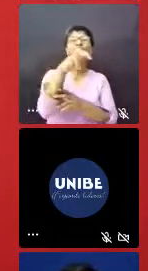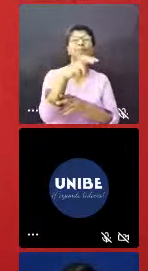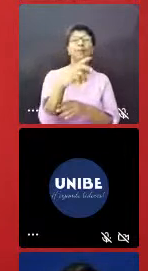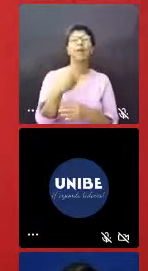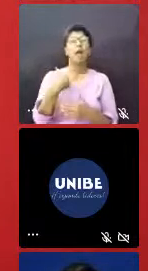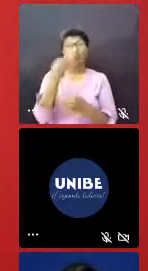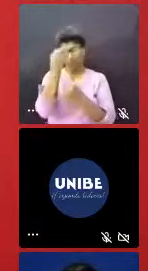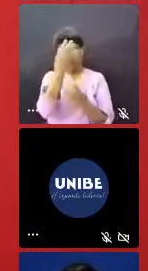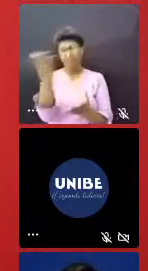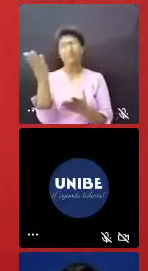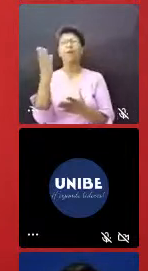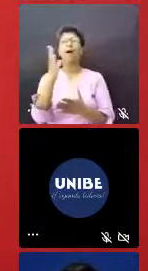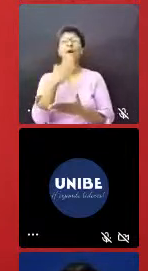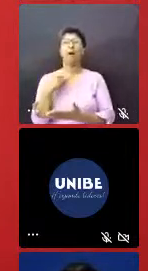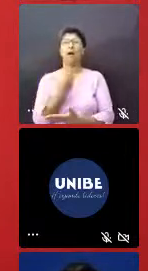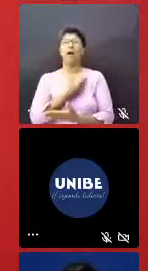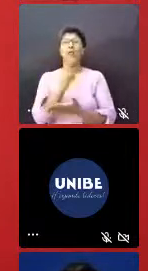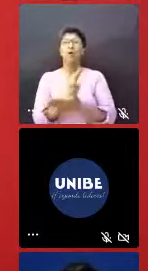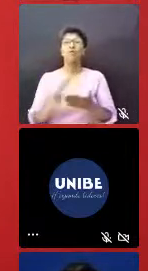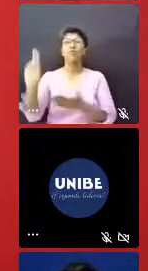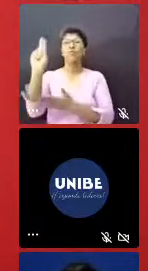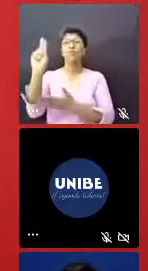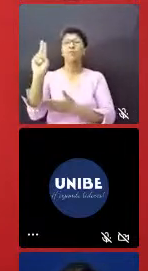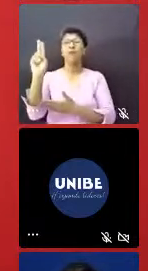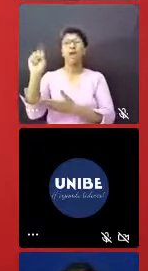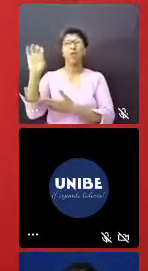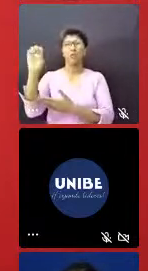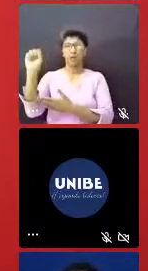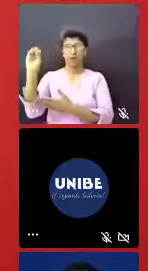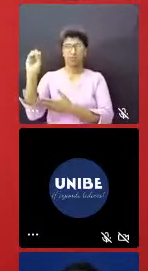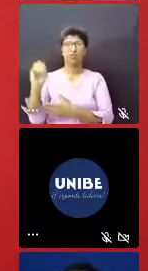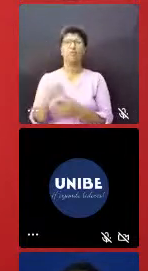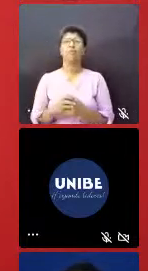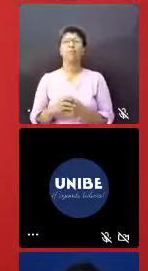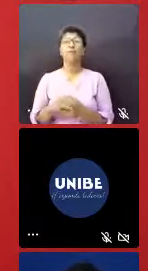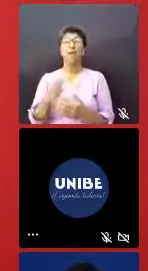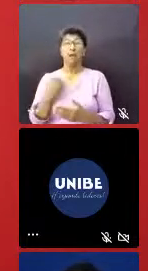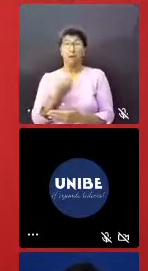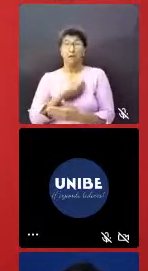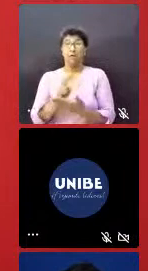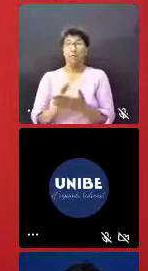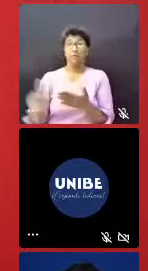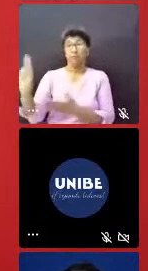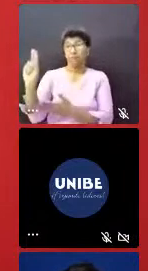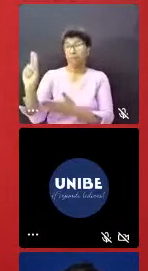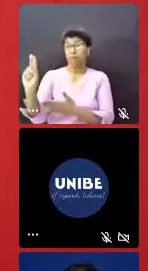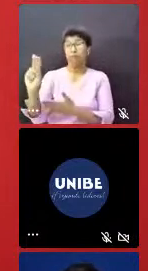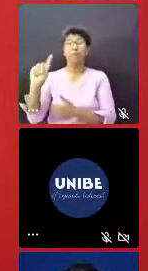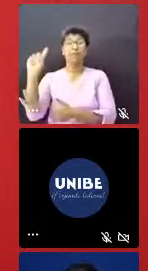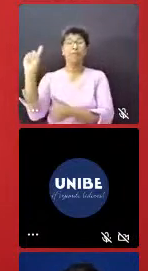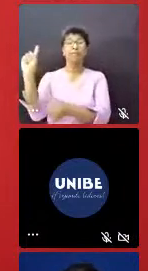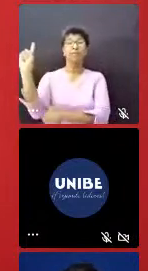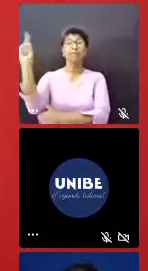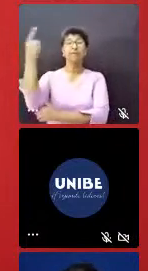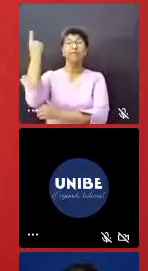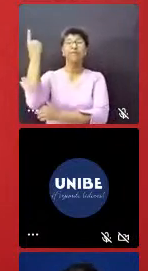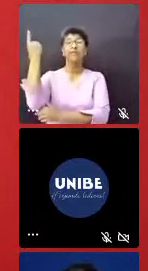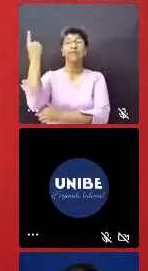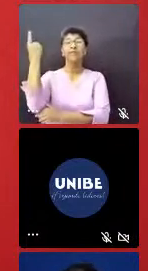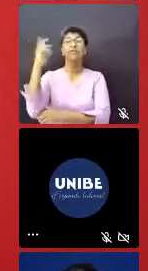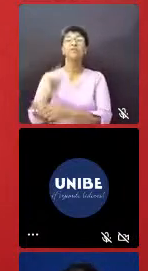our university and the UNESCO Janusz Korczak Chair. Our university is the first